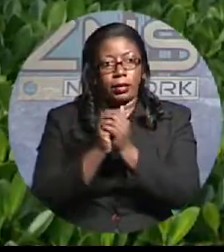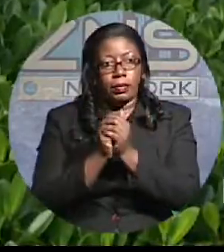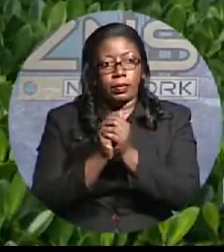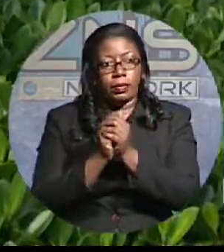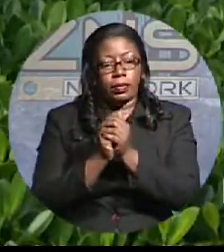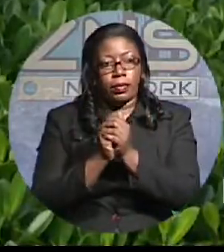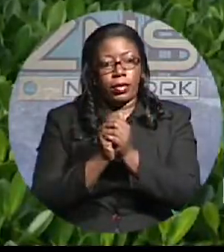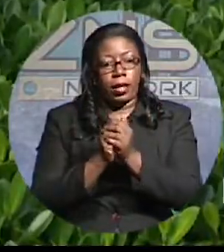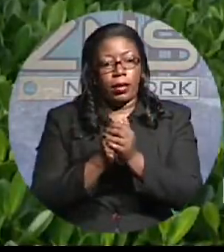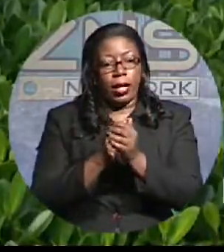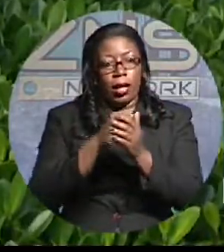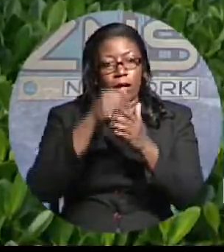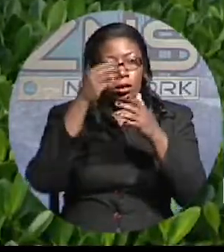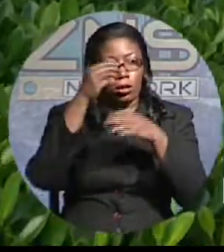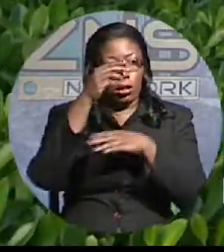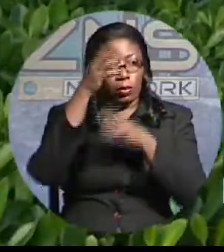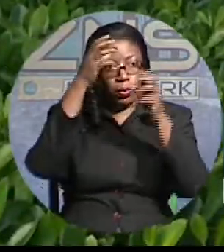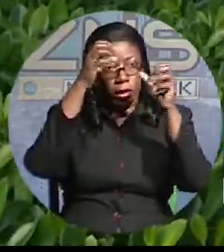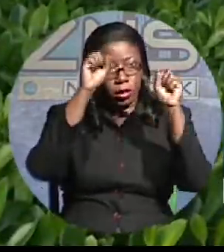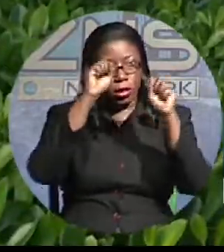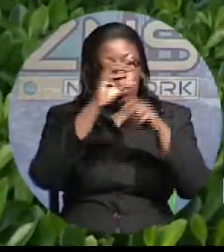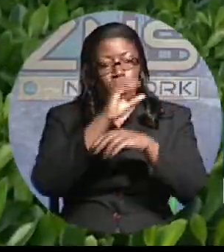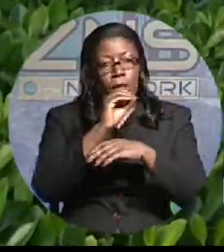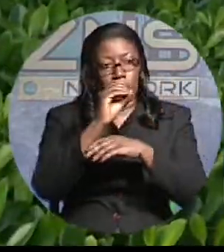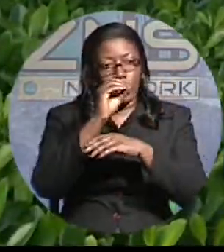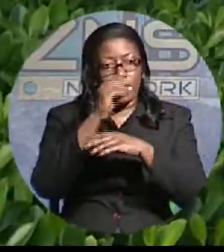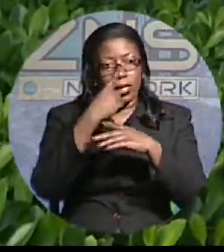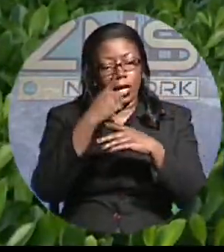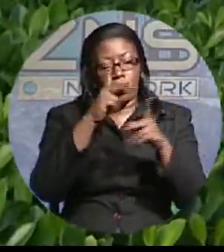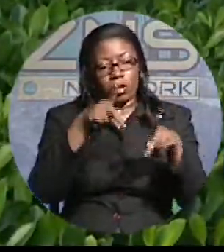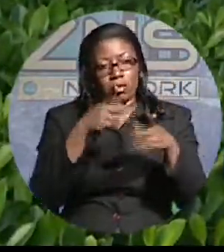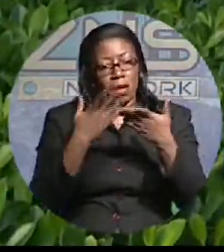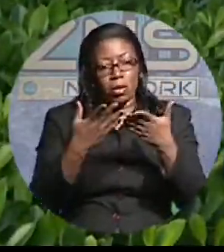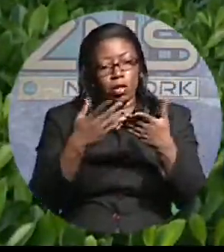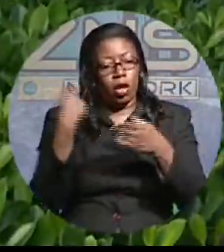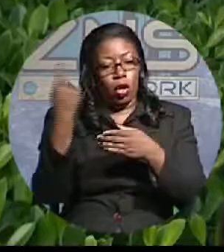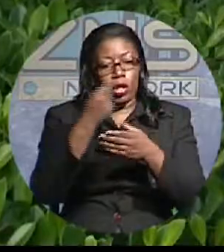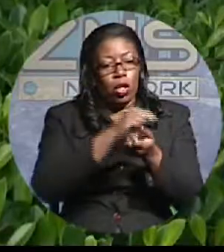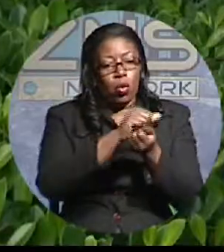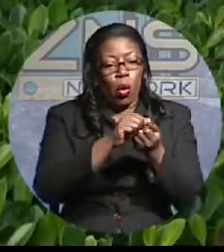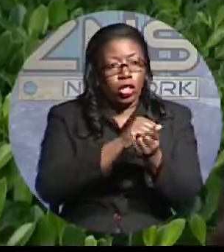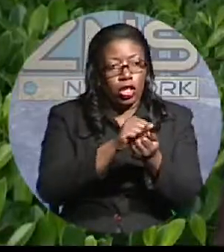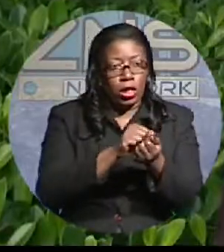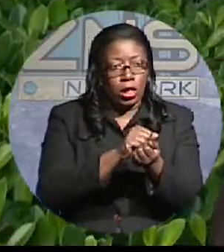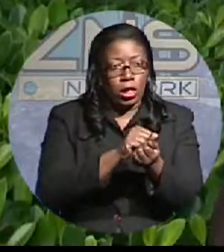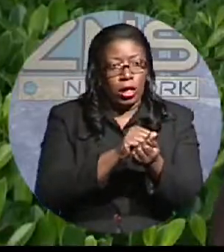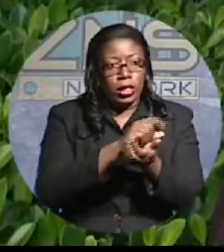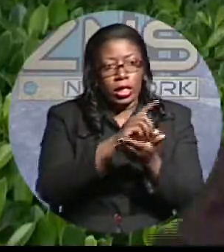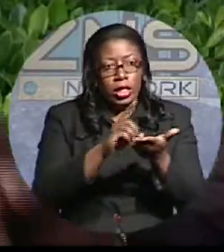He alluded to the fact that even though the person may only be washing the dishes, they cause that